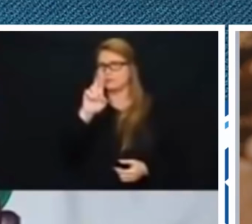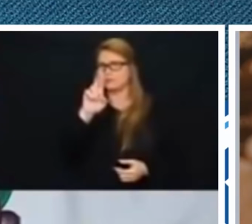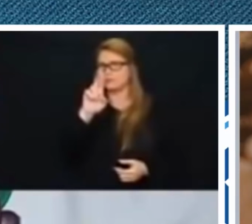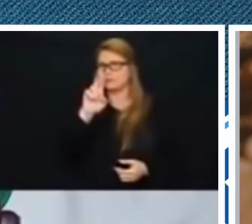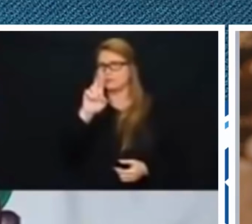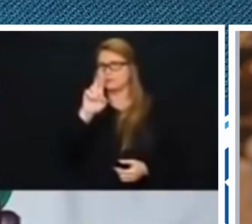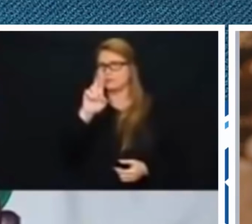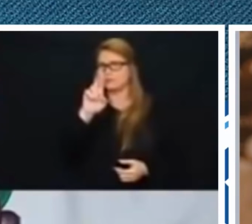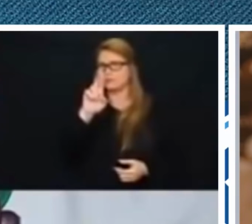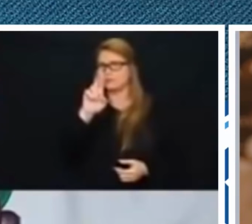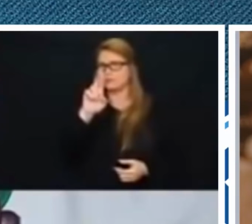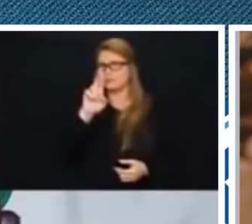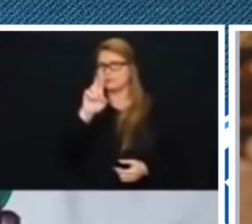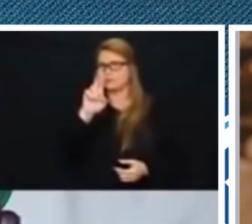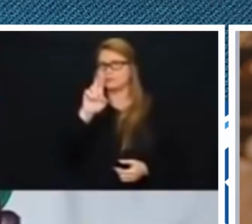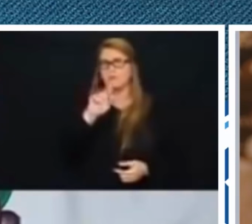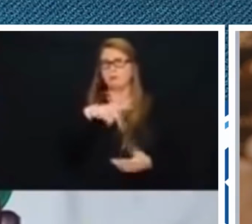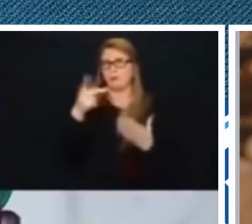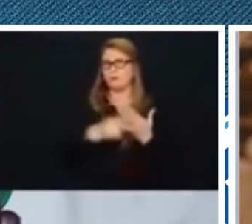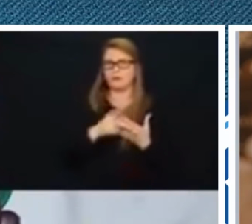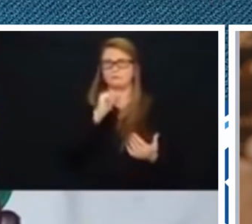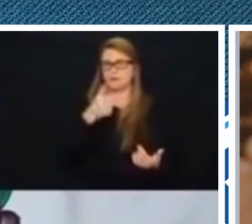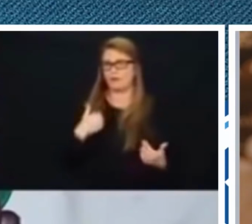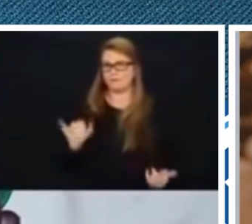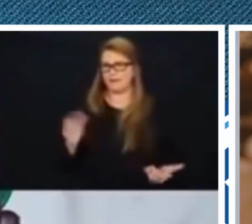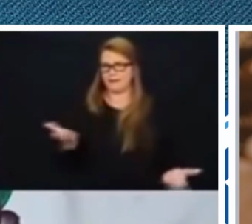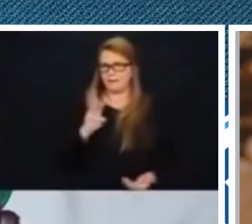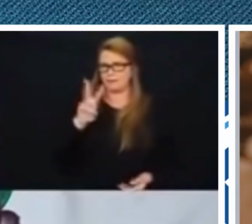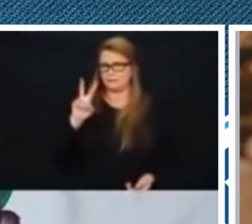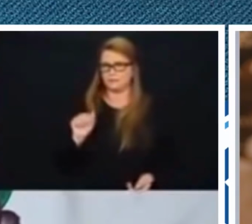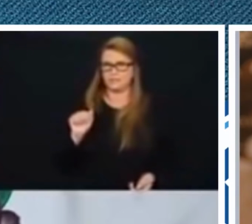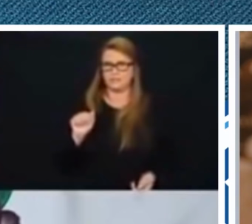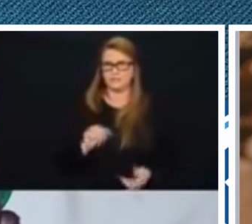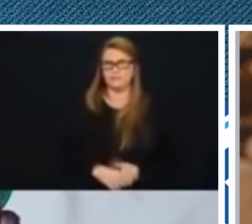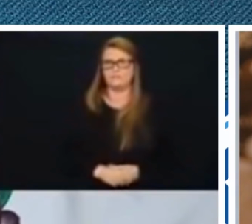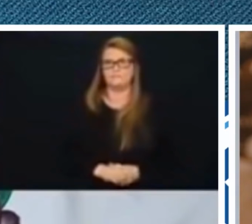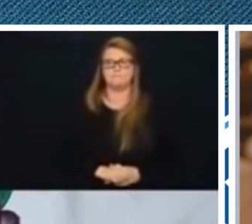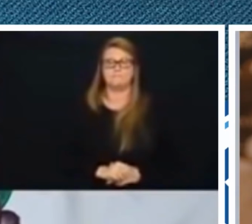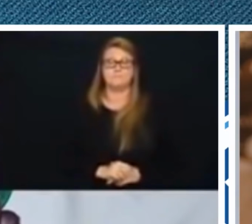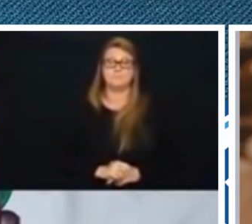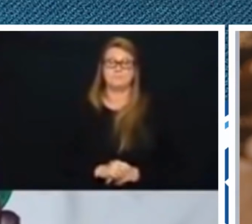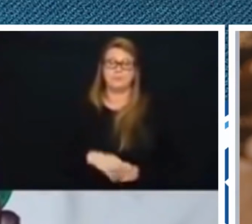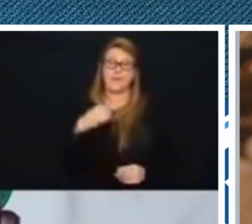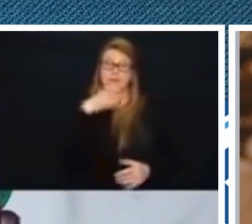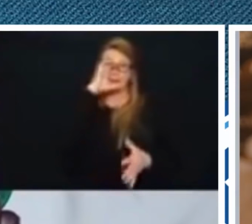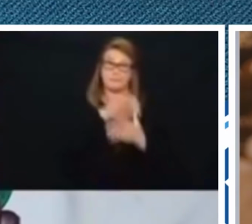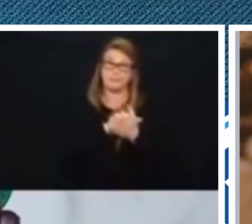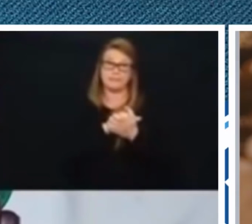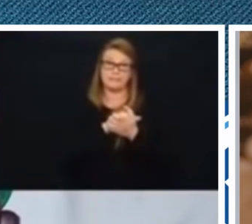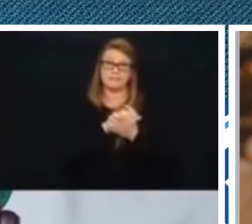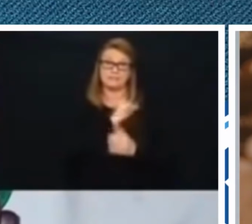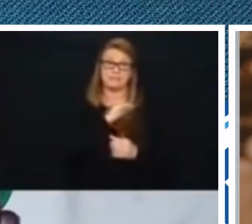of socialism that are in the Build Back Better bill? And we cannot be heard in that voice. And so I really believe